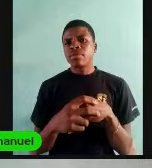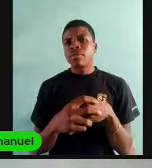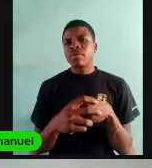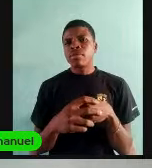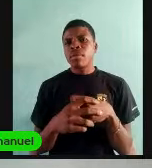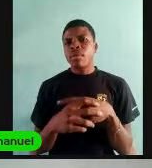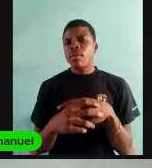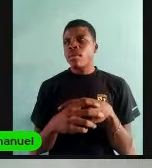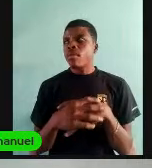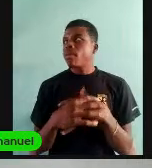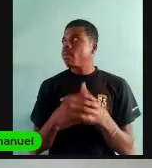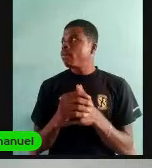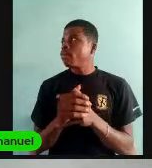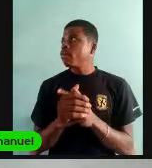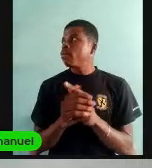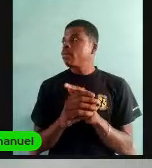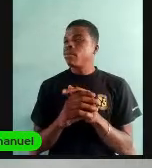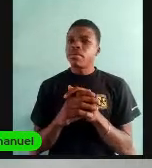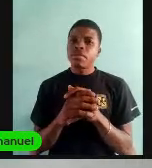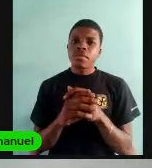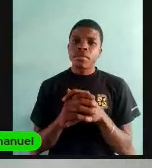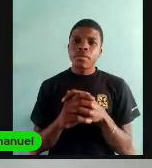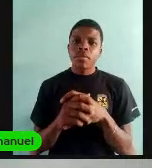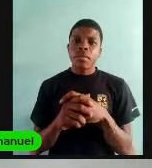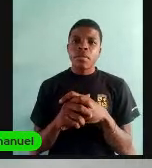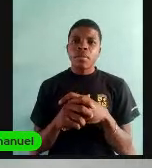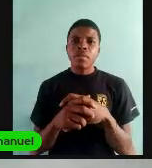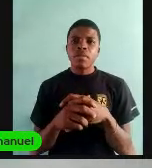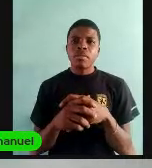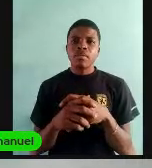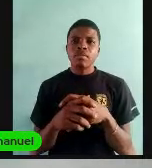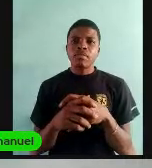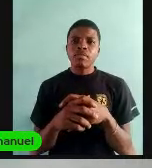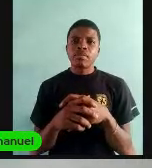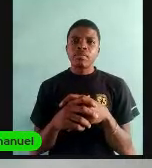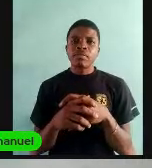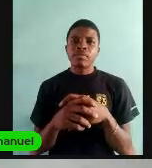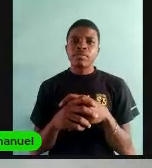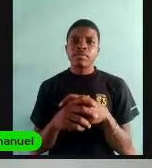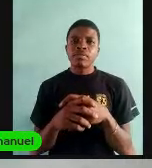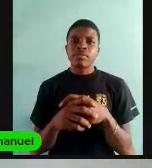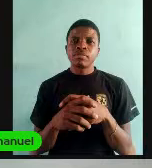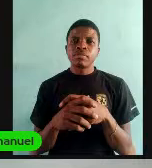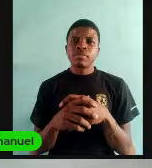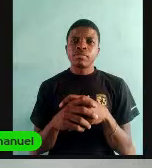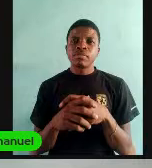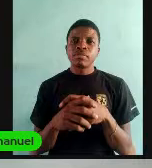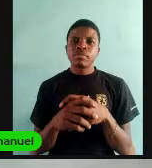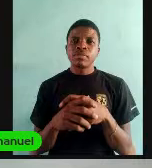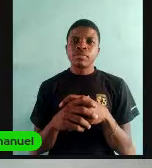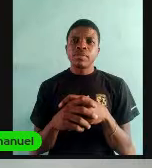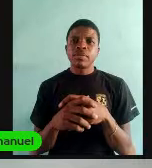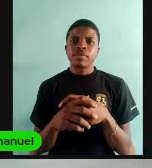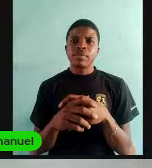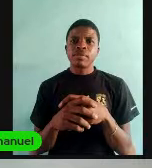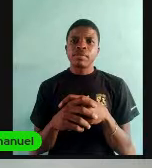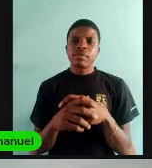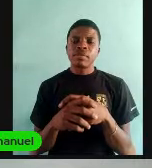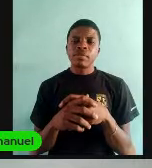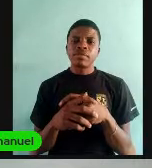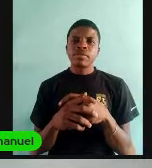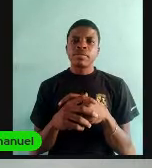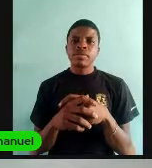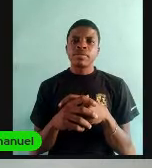that is data structures, algorithms, and other advanced topics as we as we progress in our